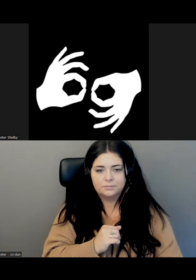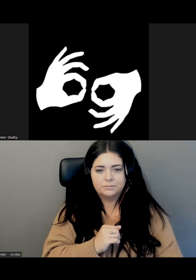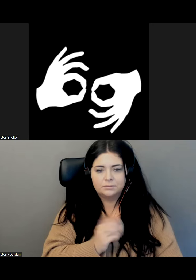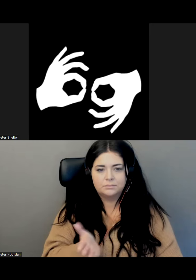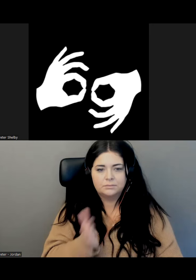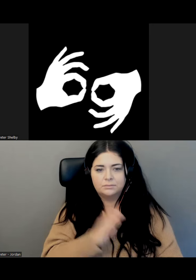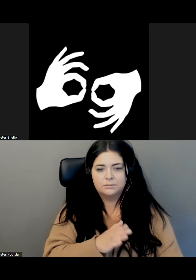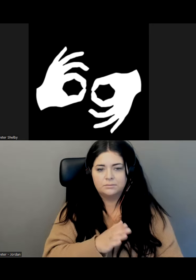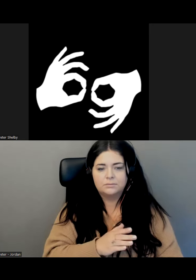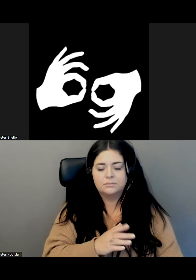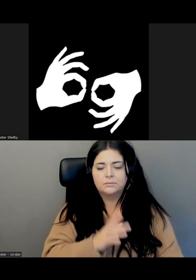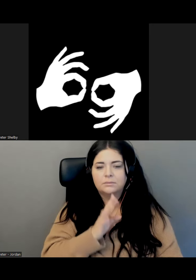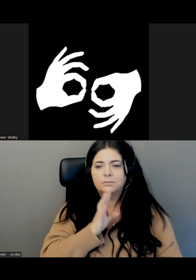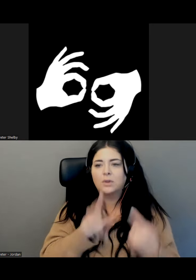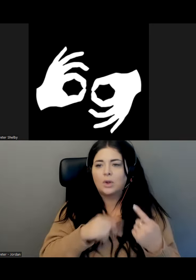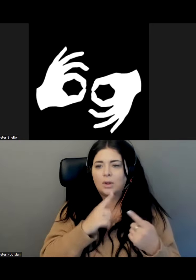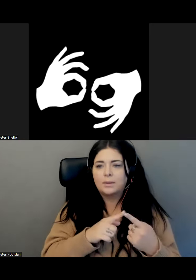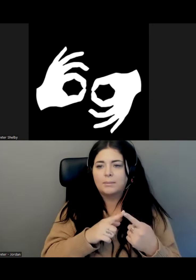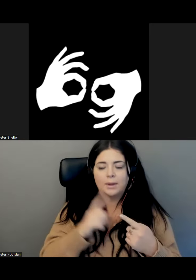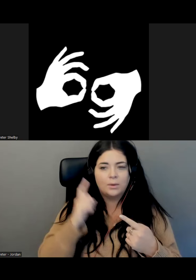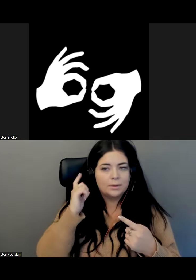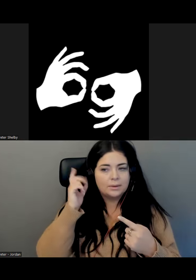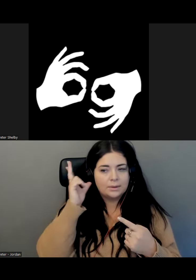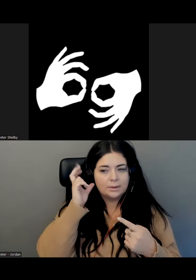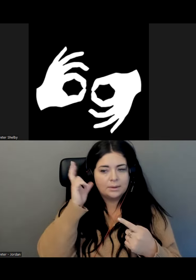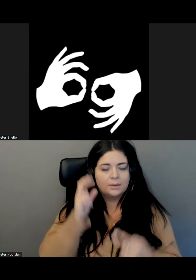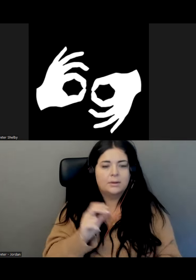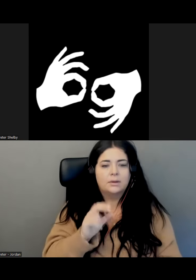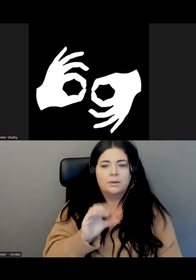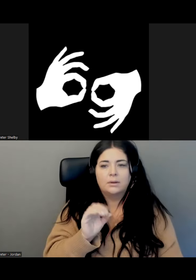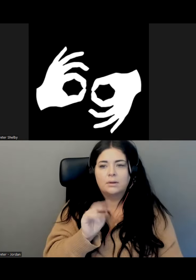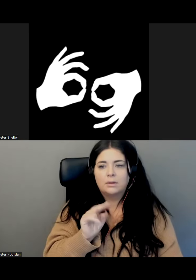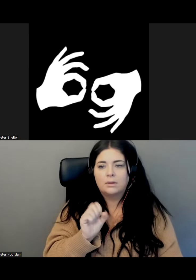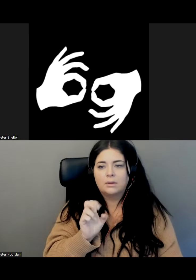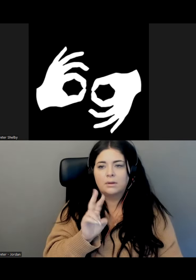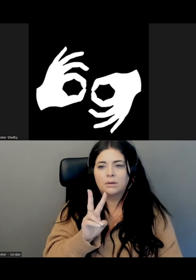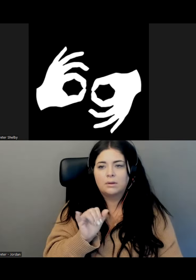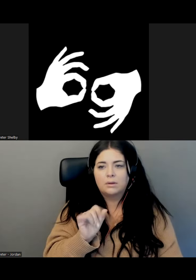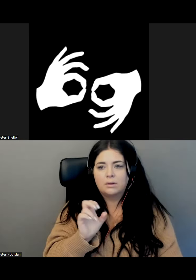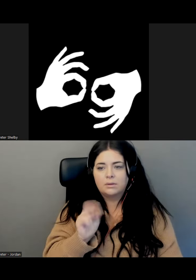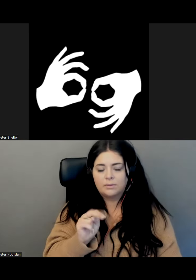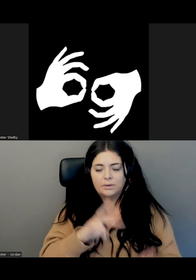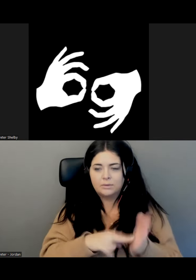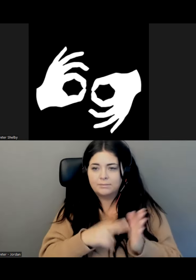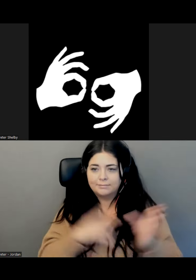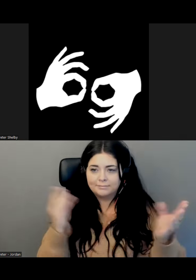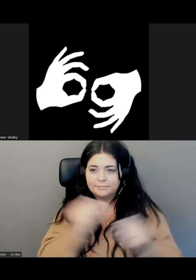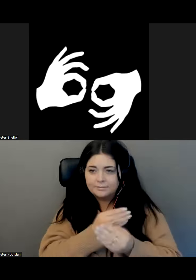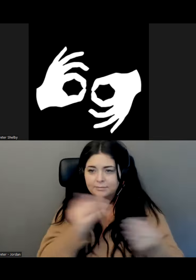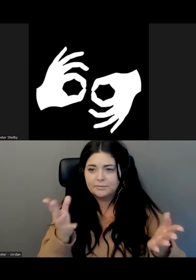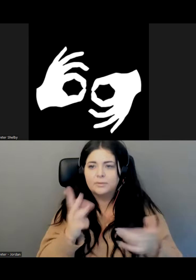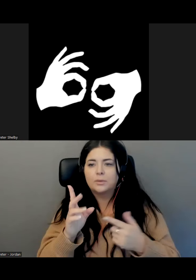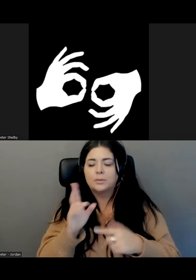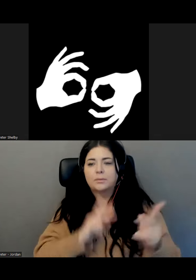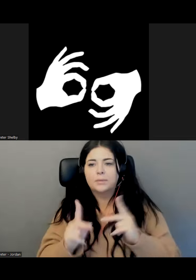hearing conservation. We like to get out and educate people in the workplace about the dangers